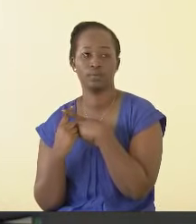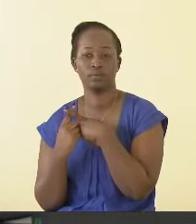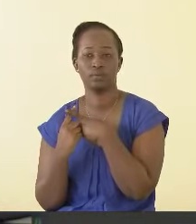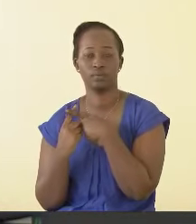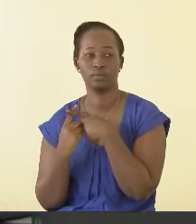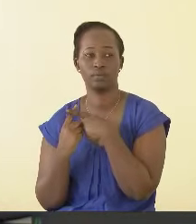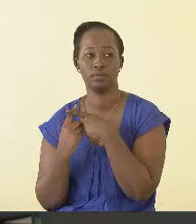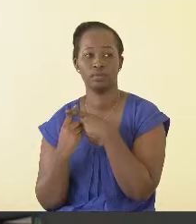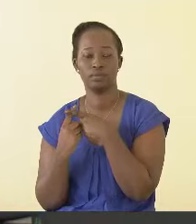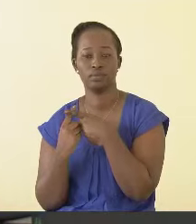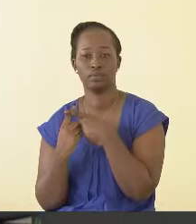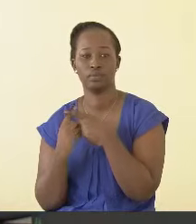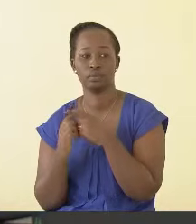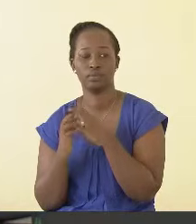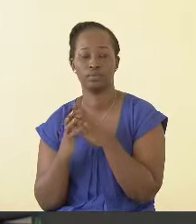Then when you add this,